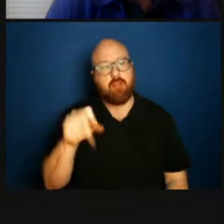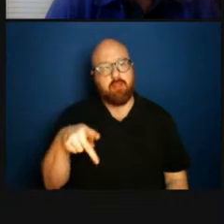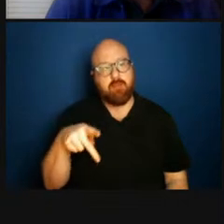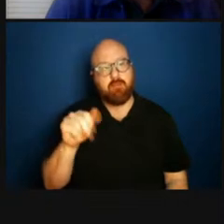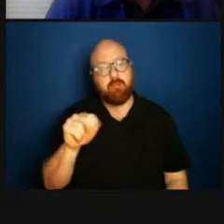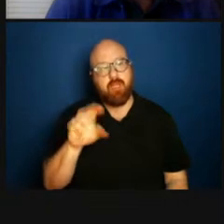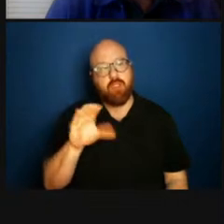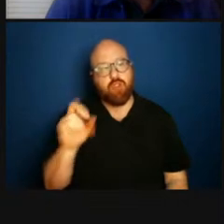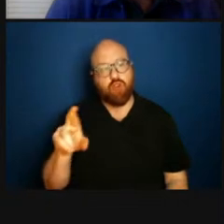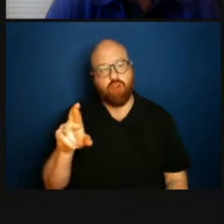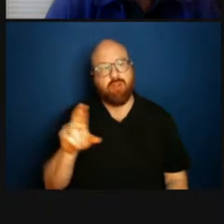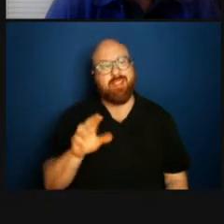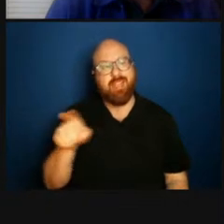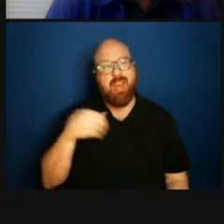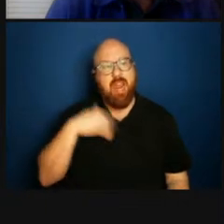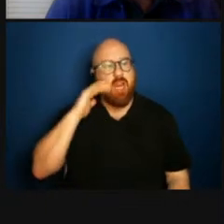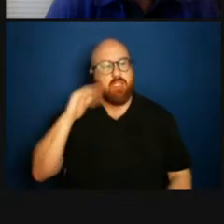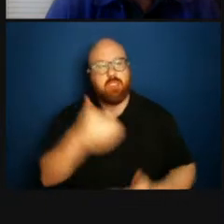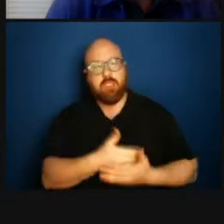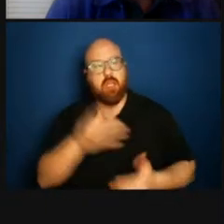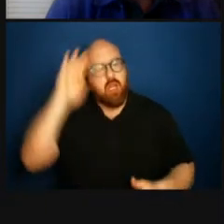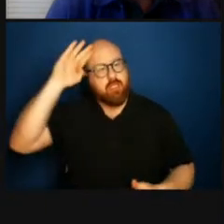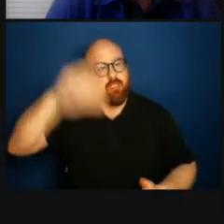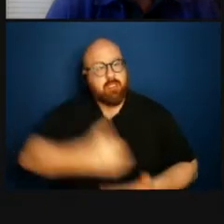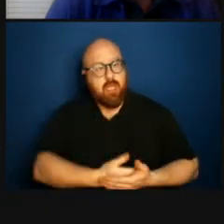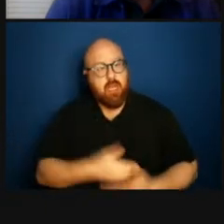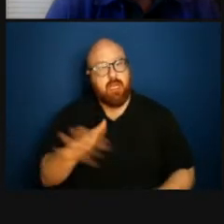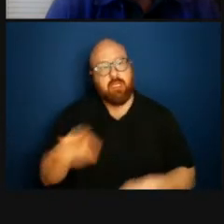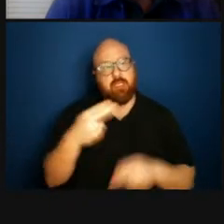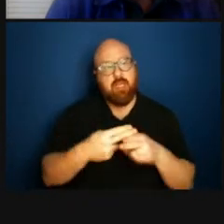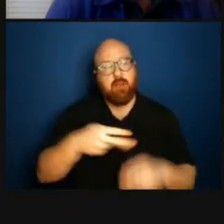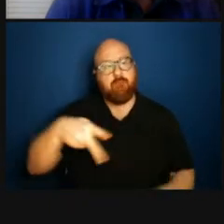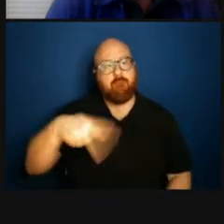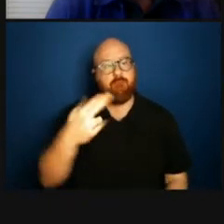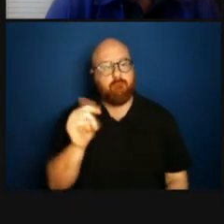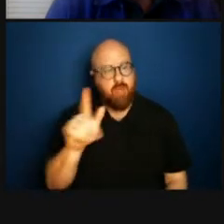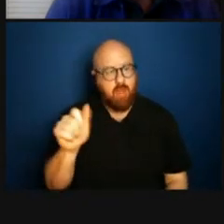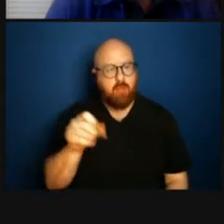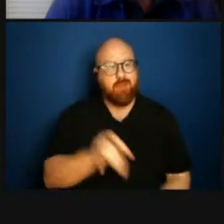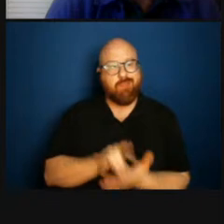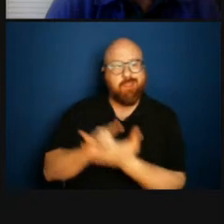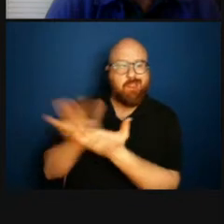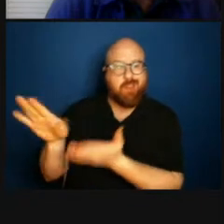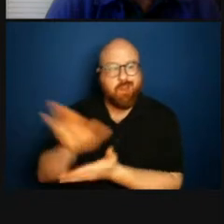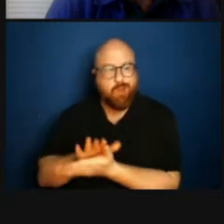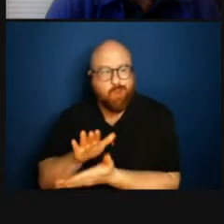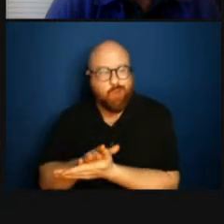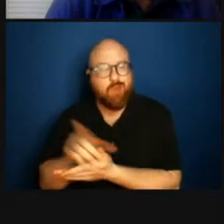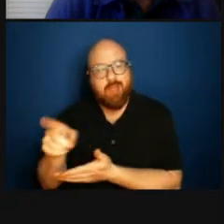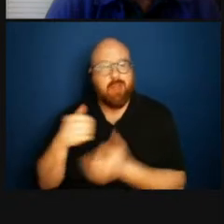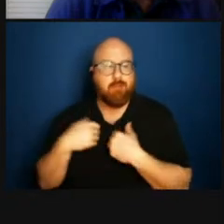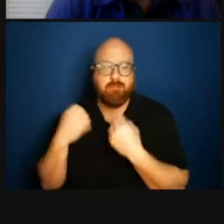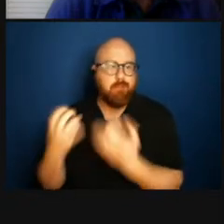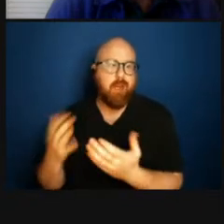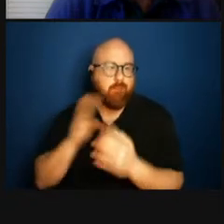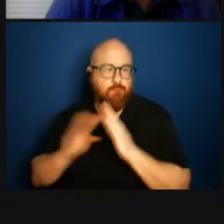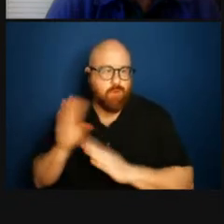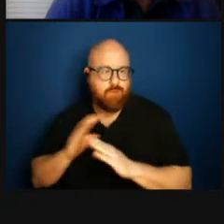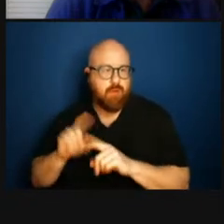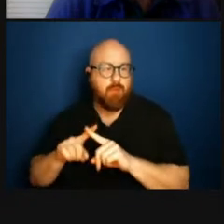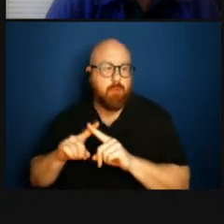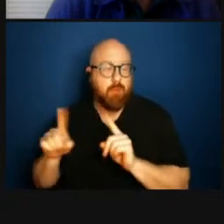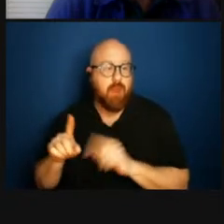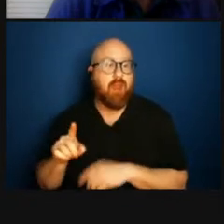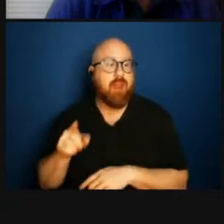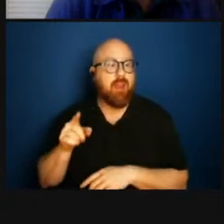thrown out of school all over the place. He had all kinds of troubles, and the Secretary of War decided he would send him to sea